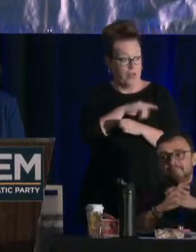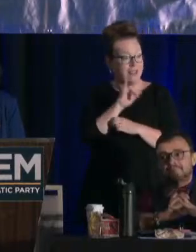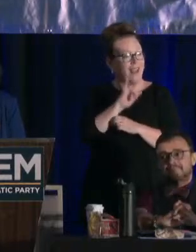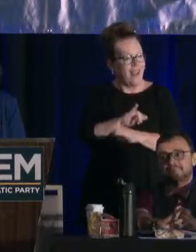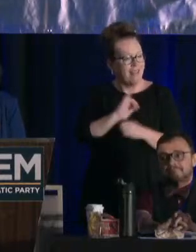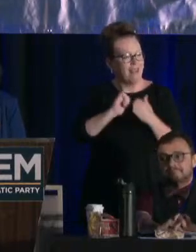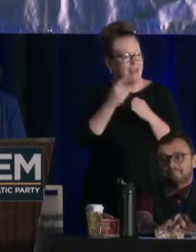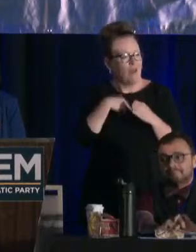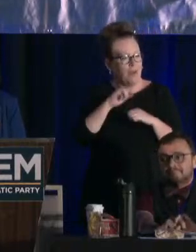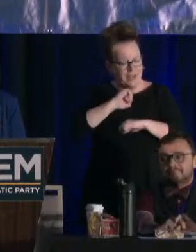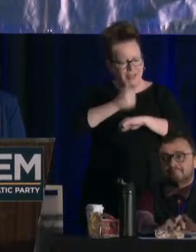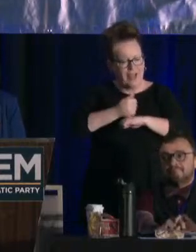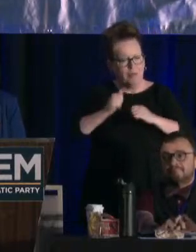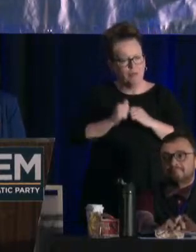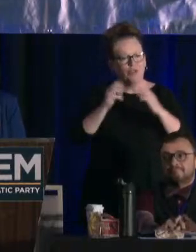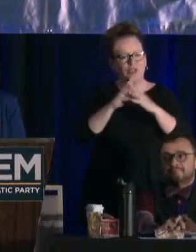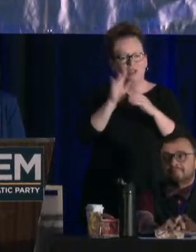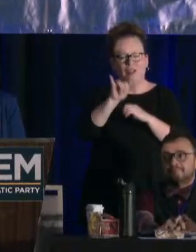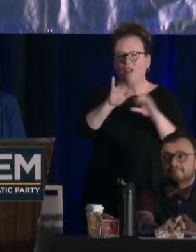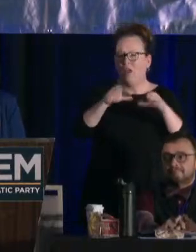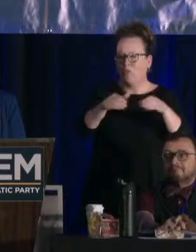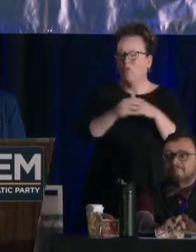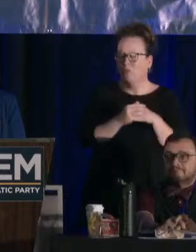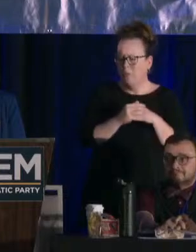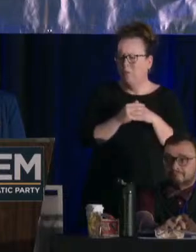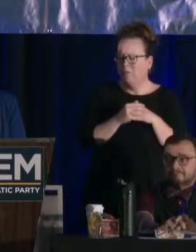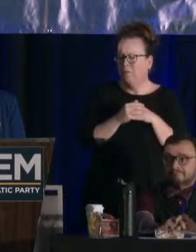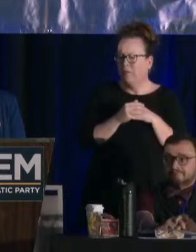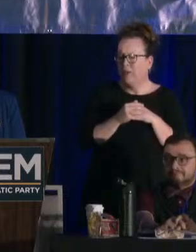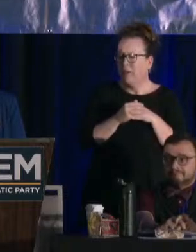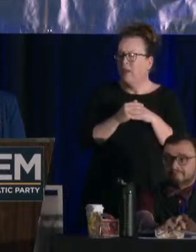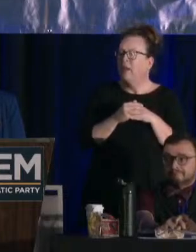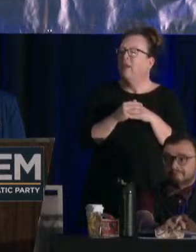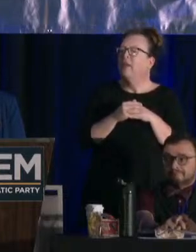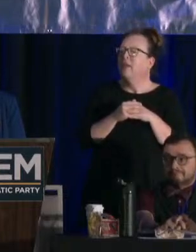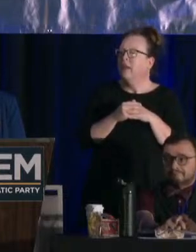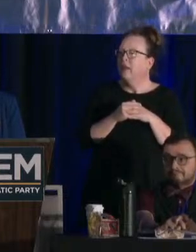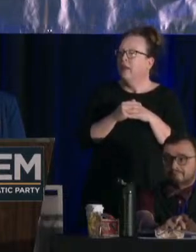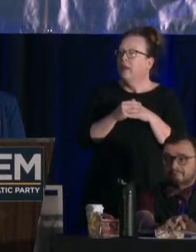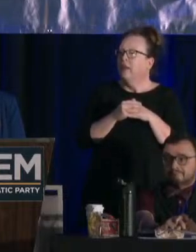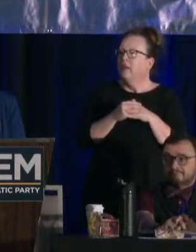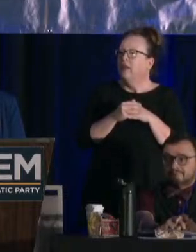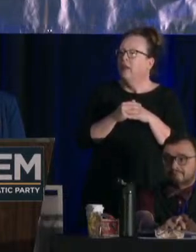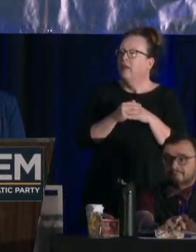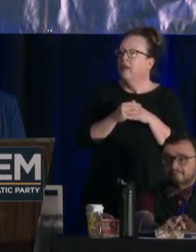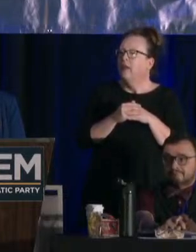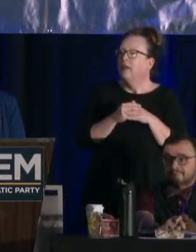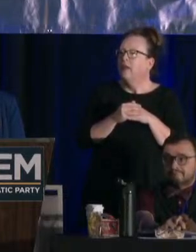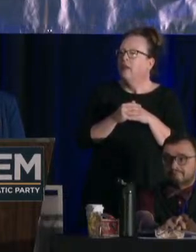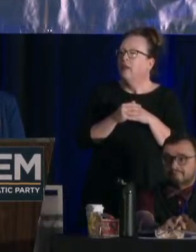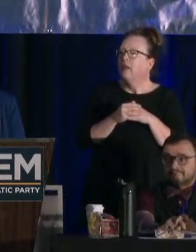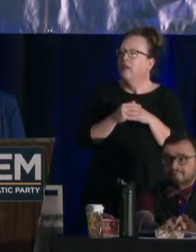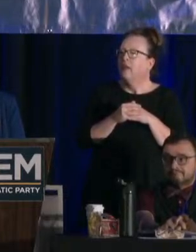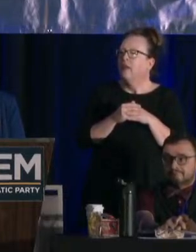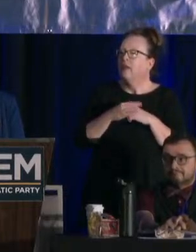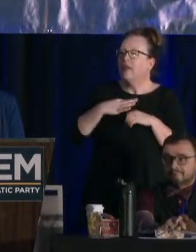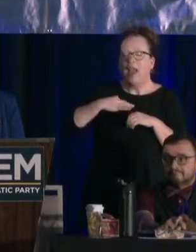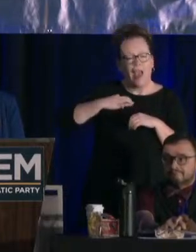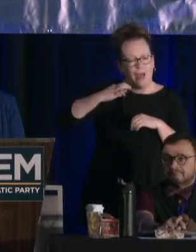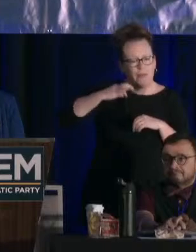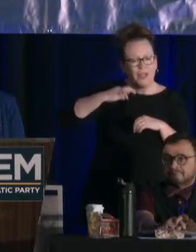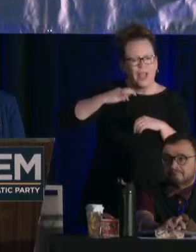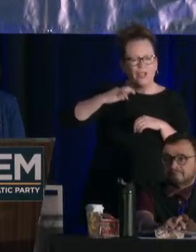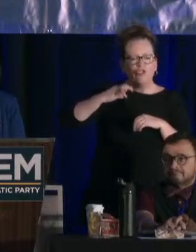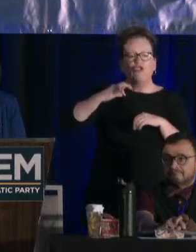we established the Eric Bradley Blue Grant. The application, people ask me, mid-November is